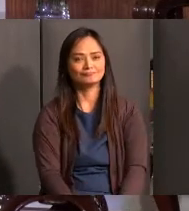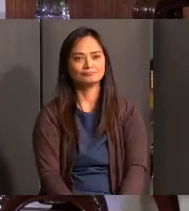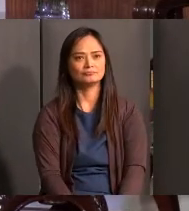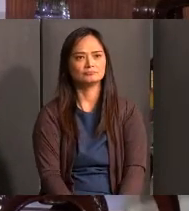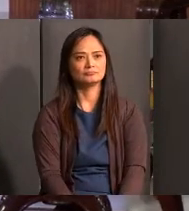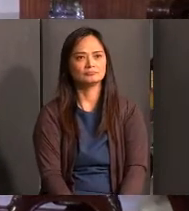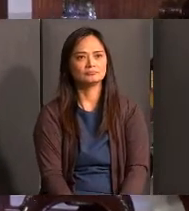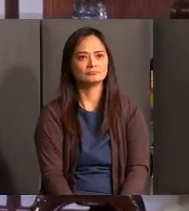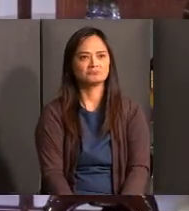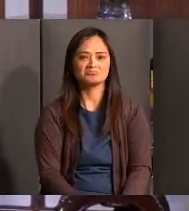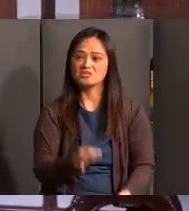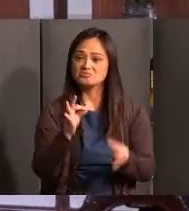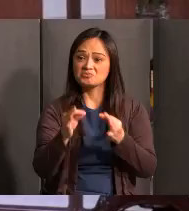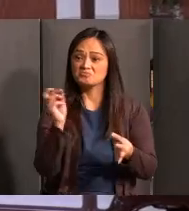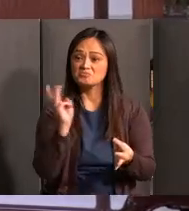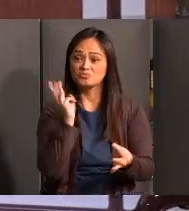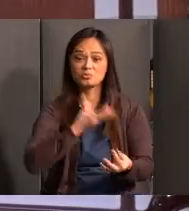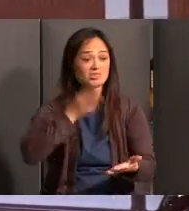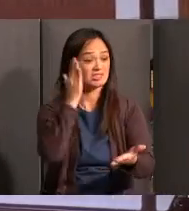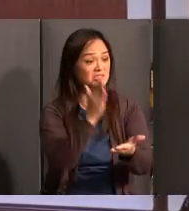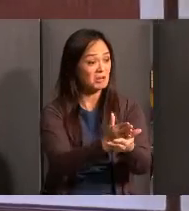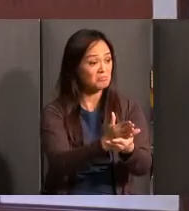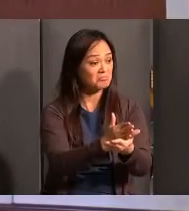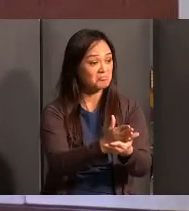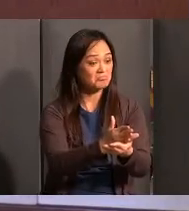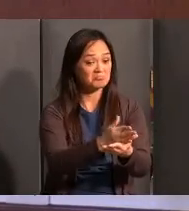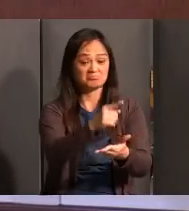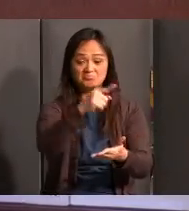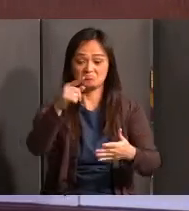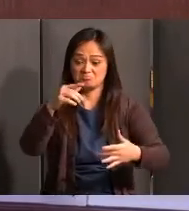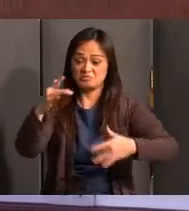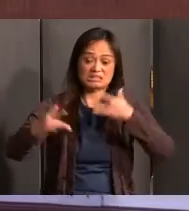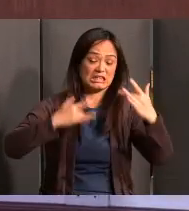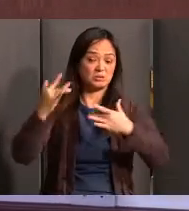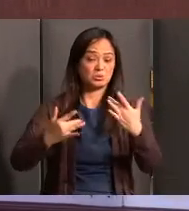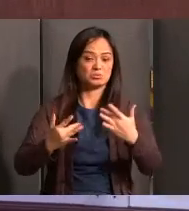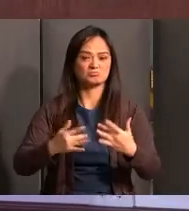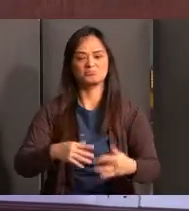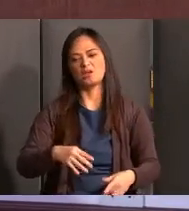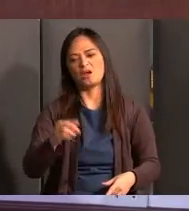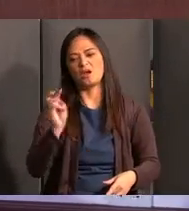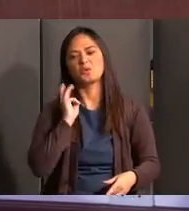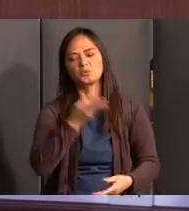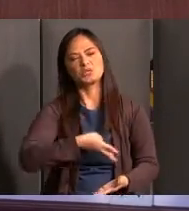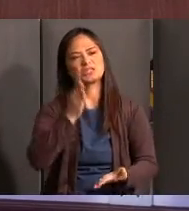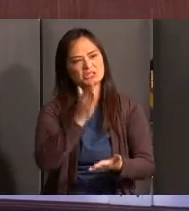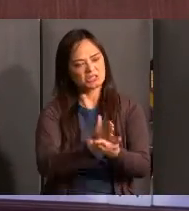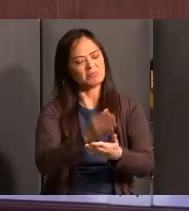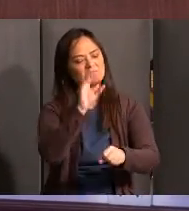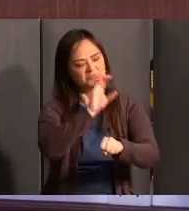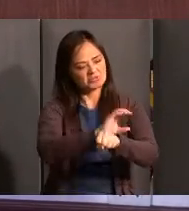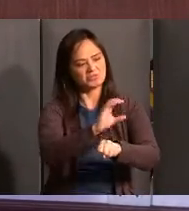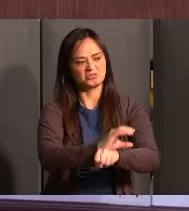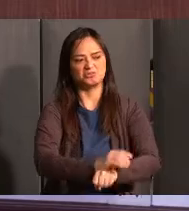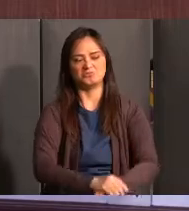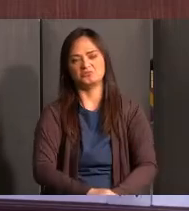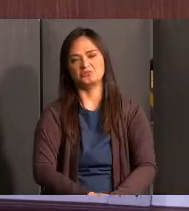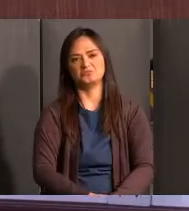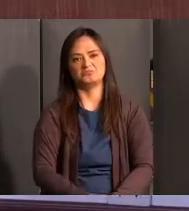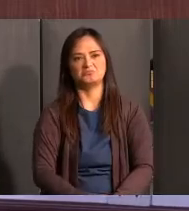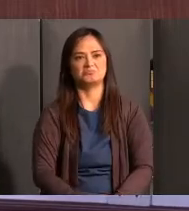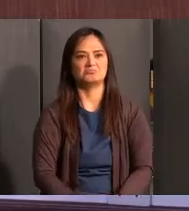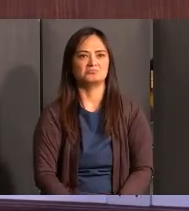Pag natigil to, hindi tayo church. Because you know why? We've been made that way.